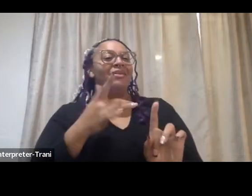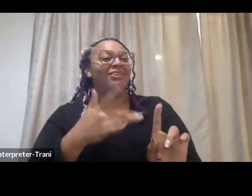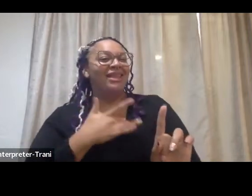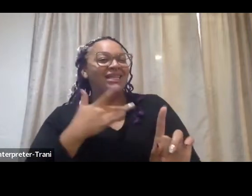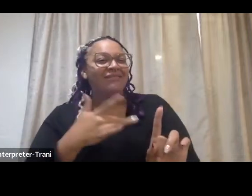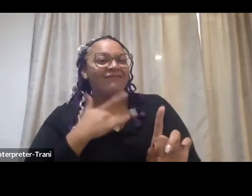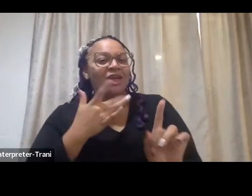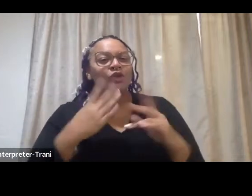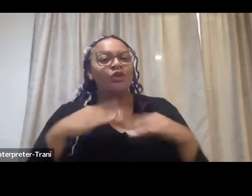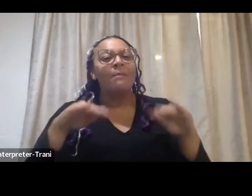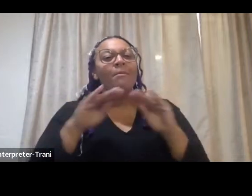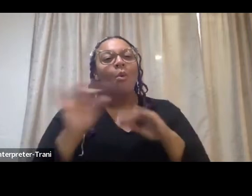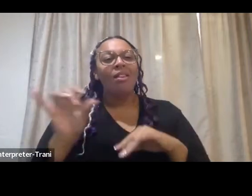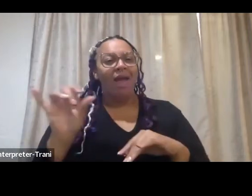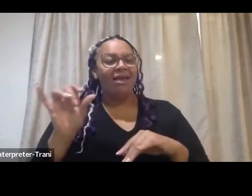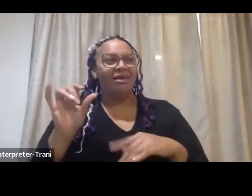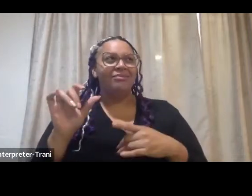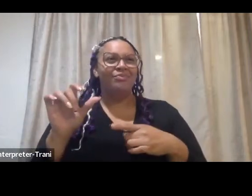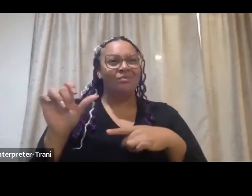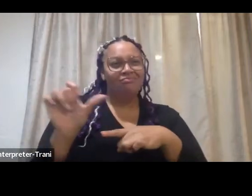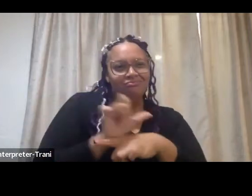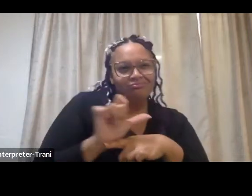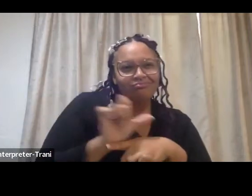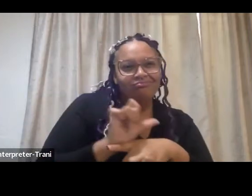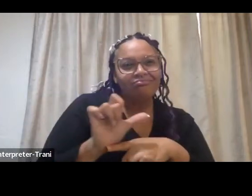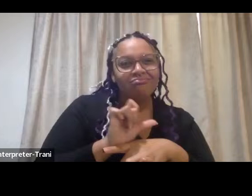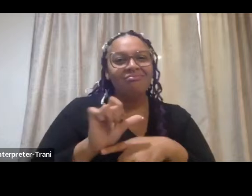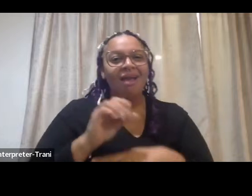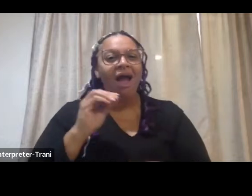an exercise of discernment.